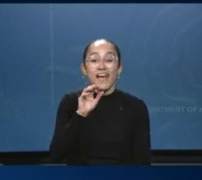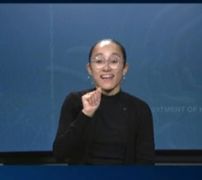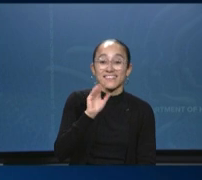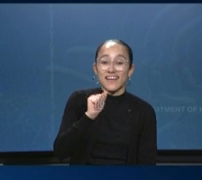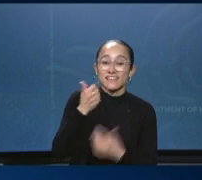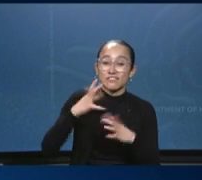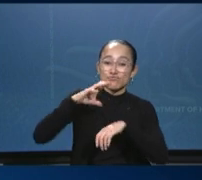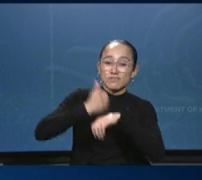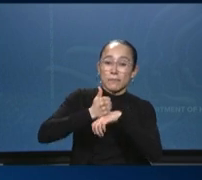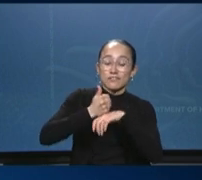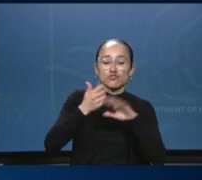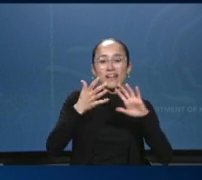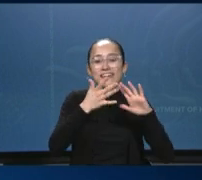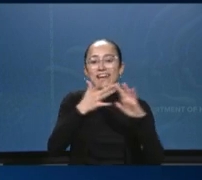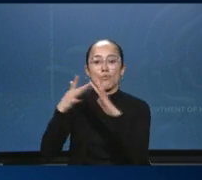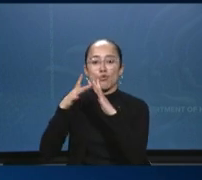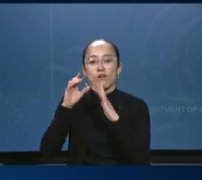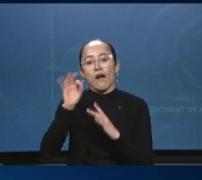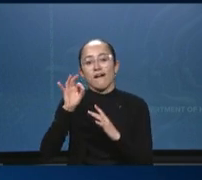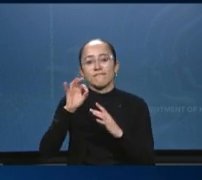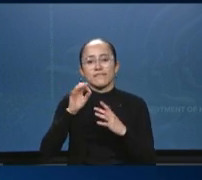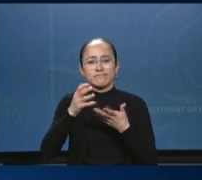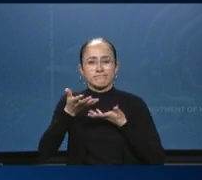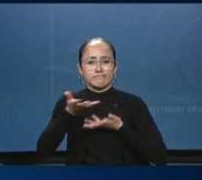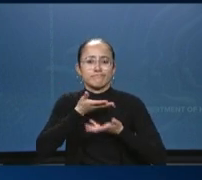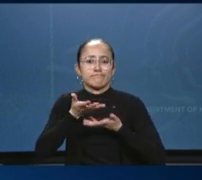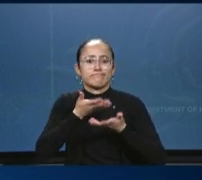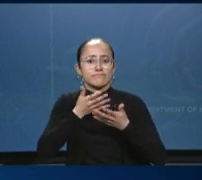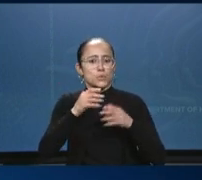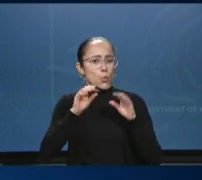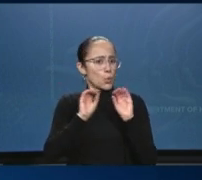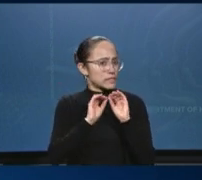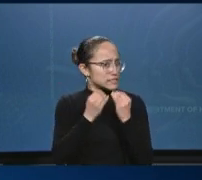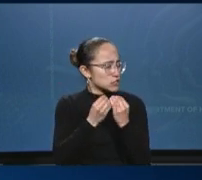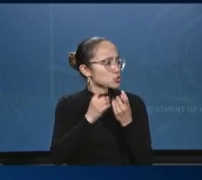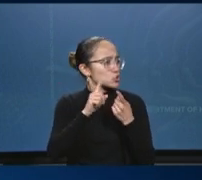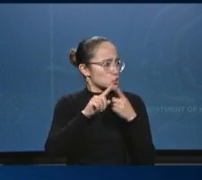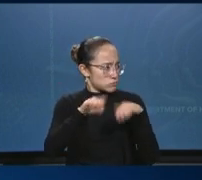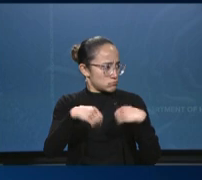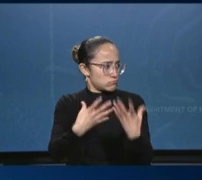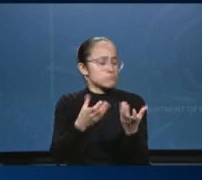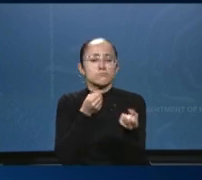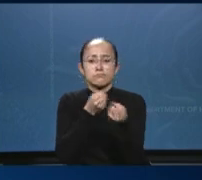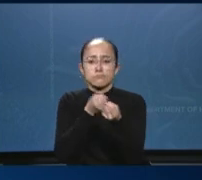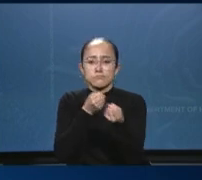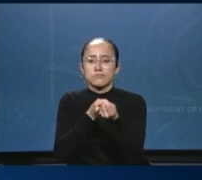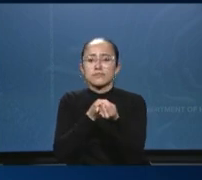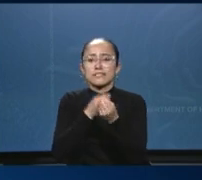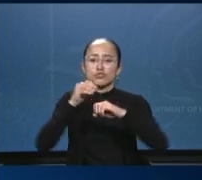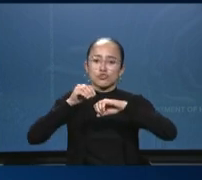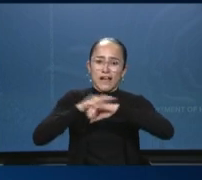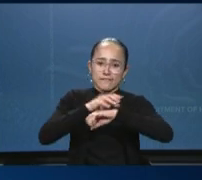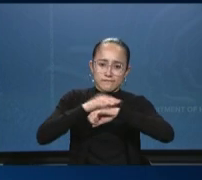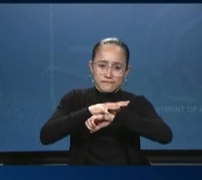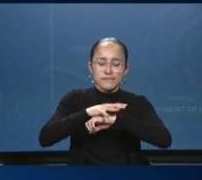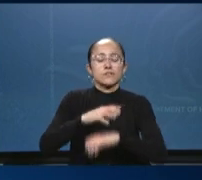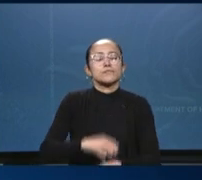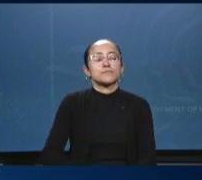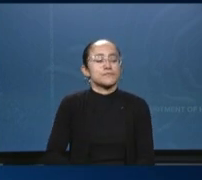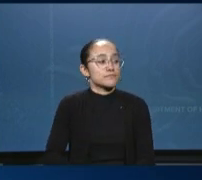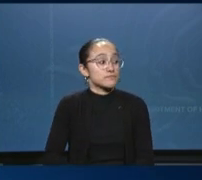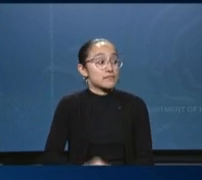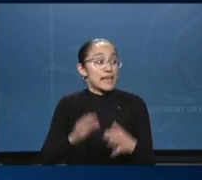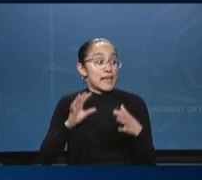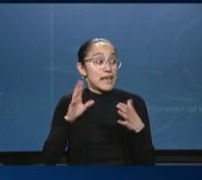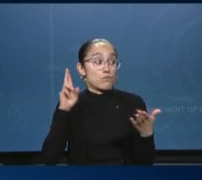a network of navigator organizations in support of the work of certified application counselors. Enrollment assisters have become